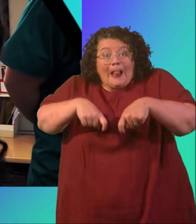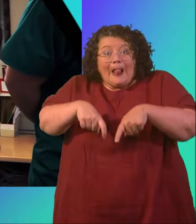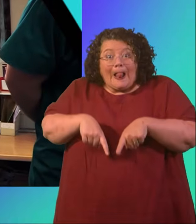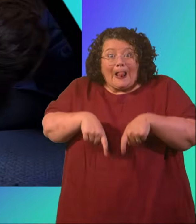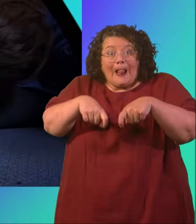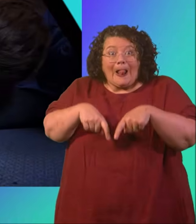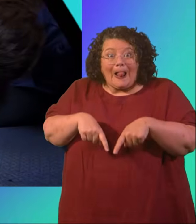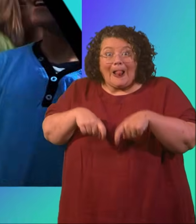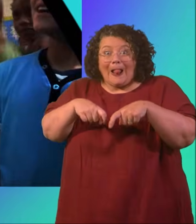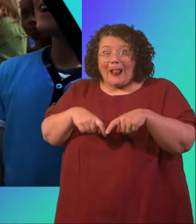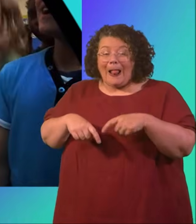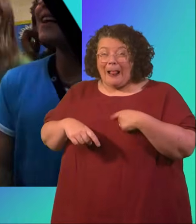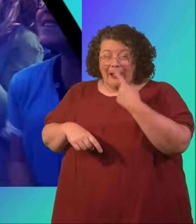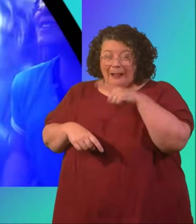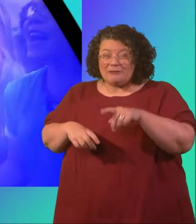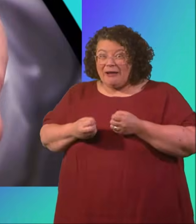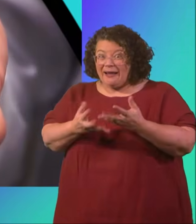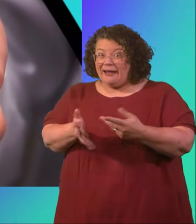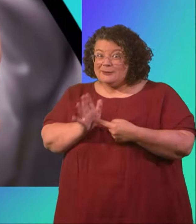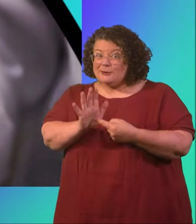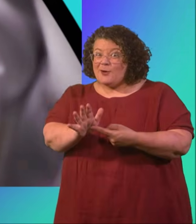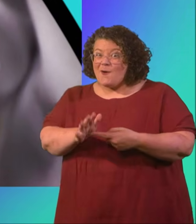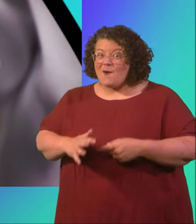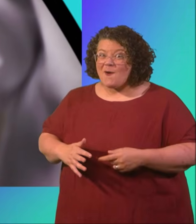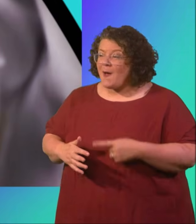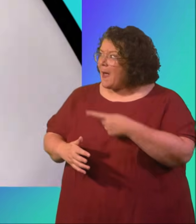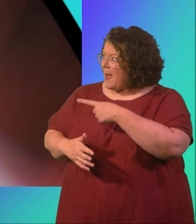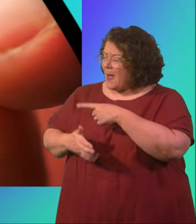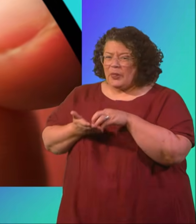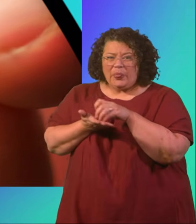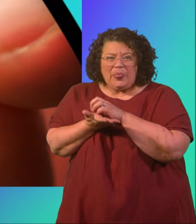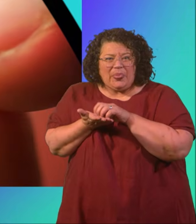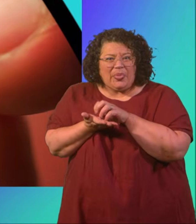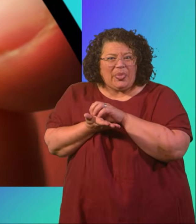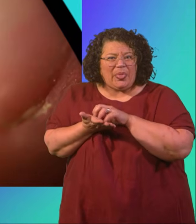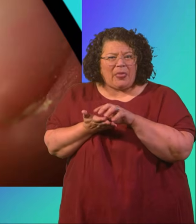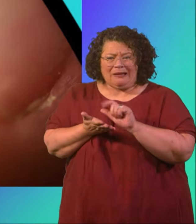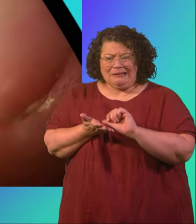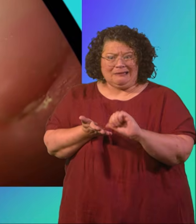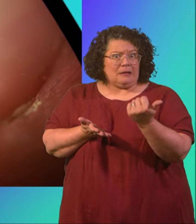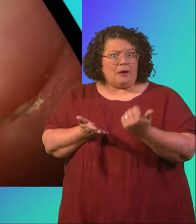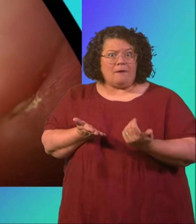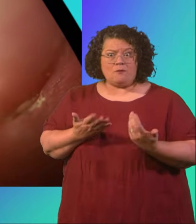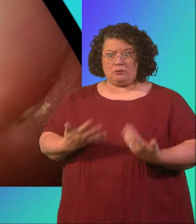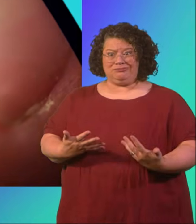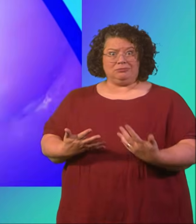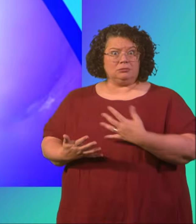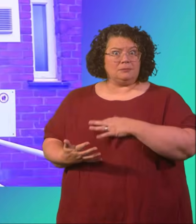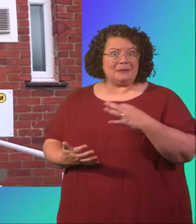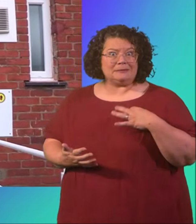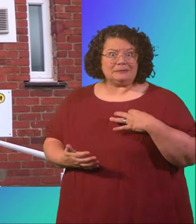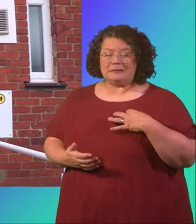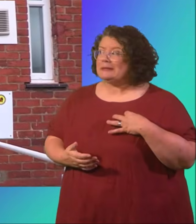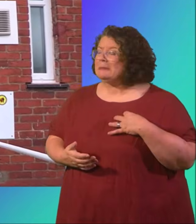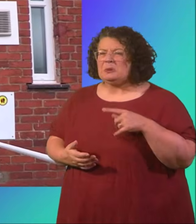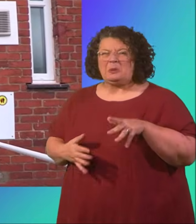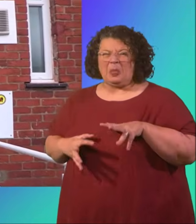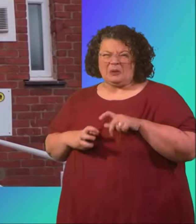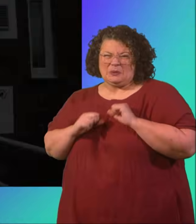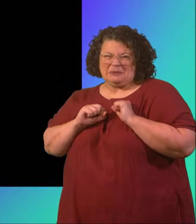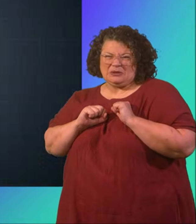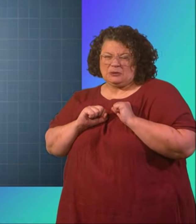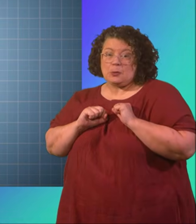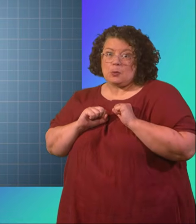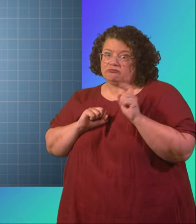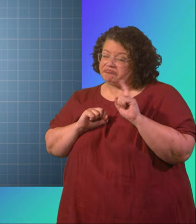We've got an amazing trick to show you how. And find out how these squirmy creatures are a marvel of modern medicine. But Not if you're